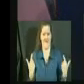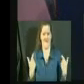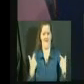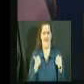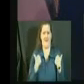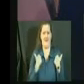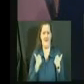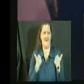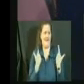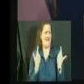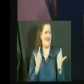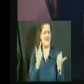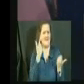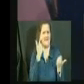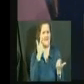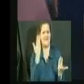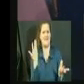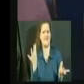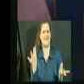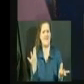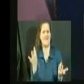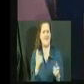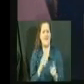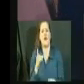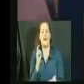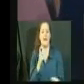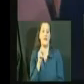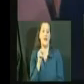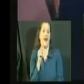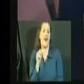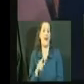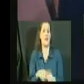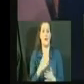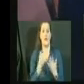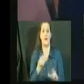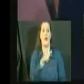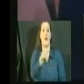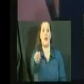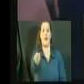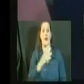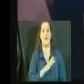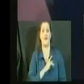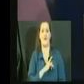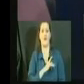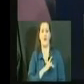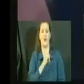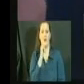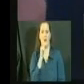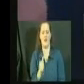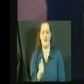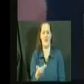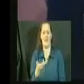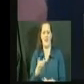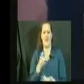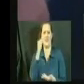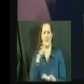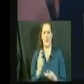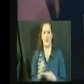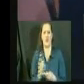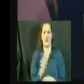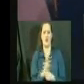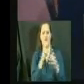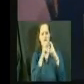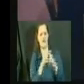nonsensical. However, it does give data to somebody, but it doesn't give data that the teachers can use